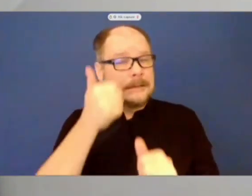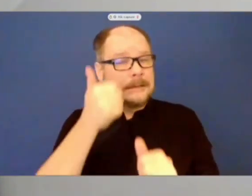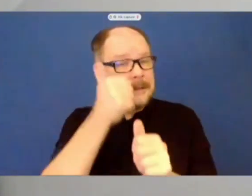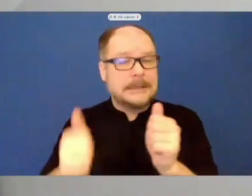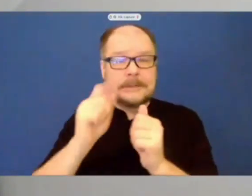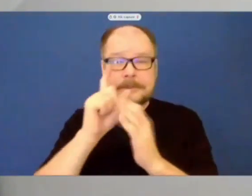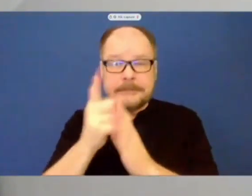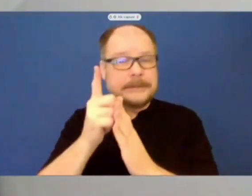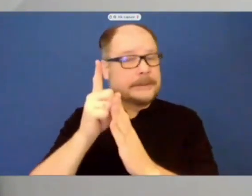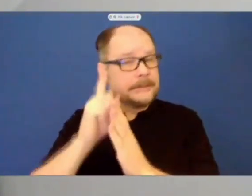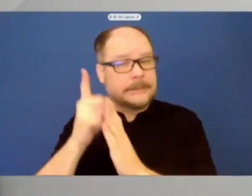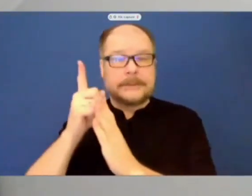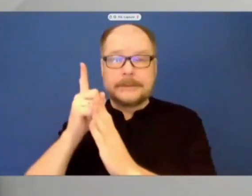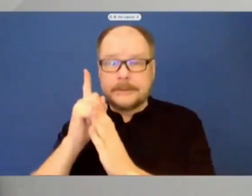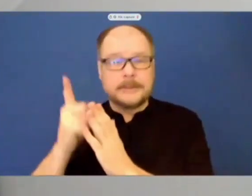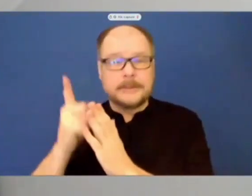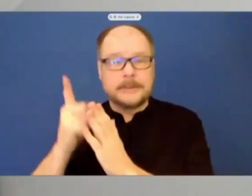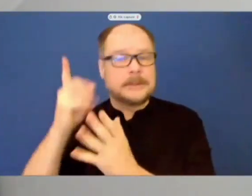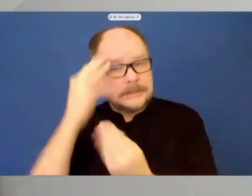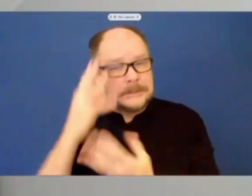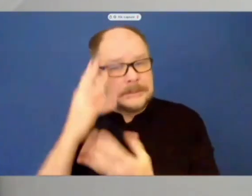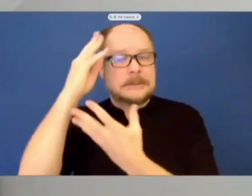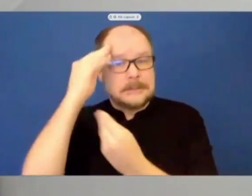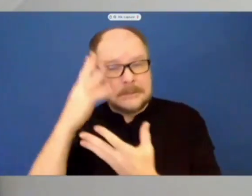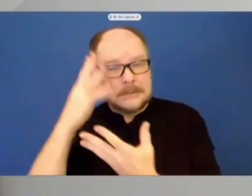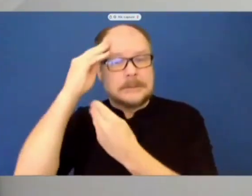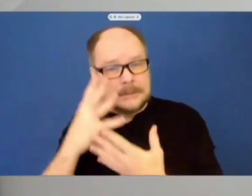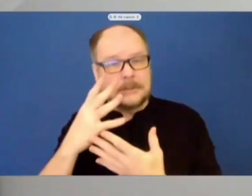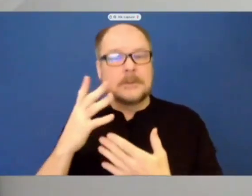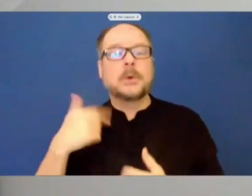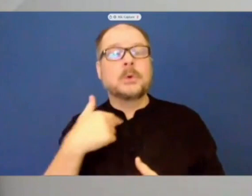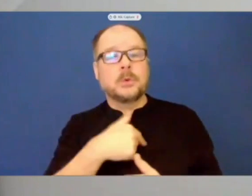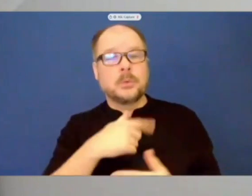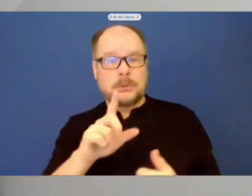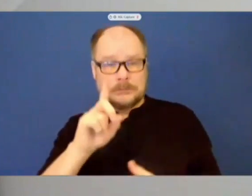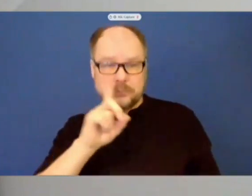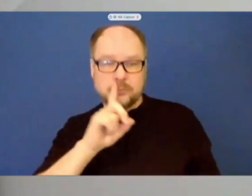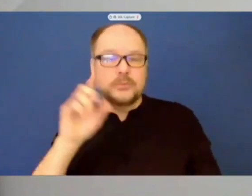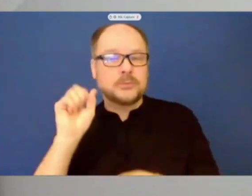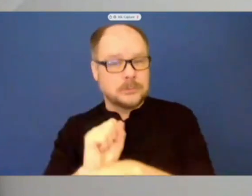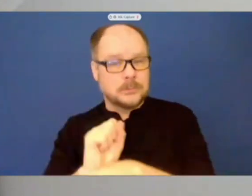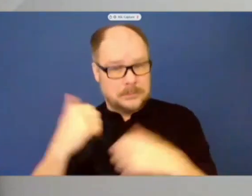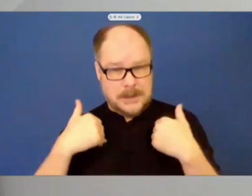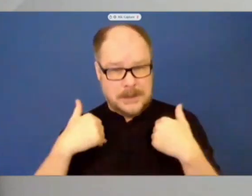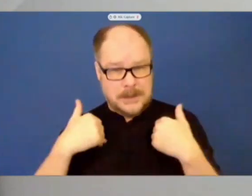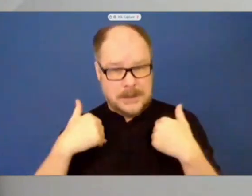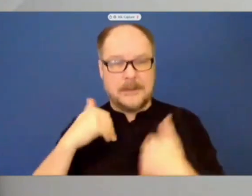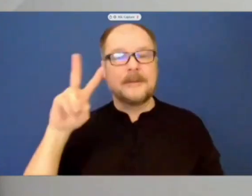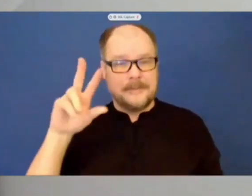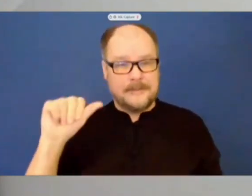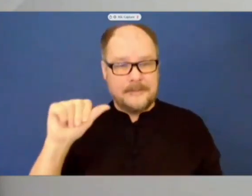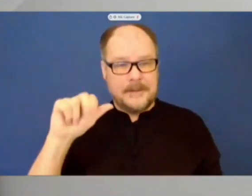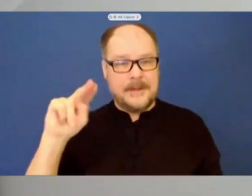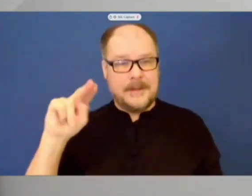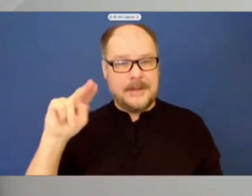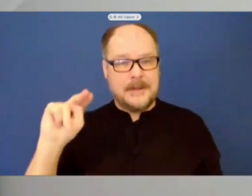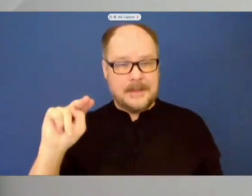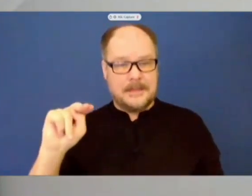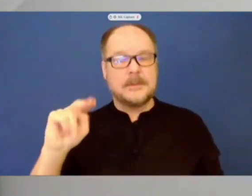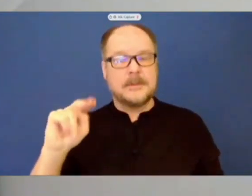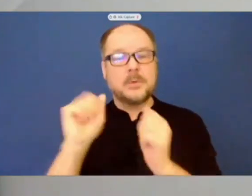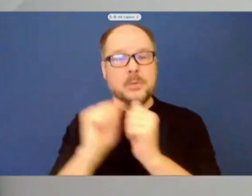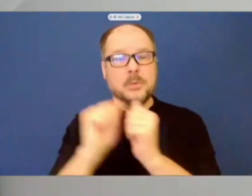or moment-by-moment updates currently that we do have vans that are with county